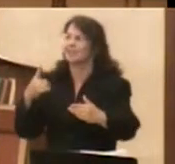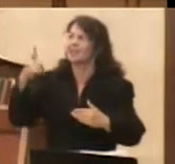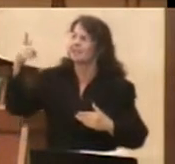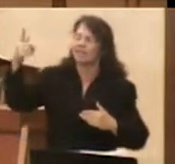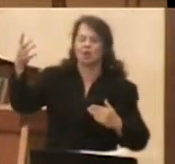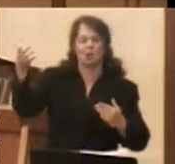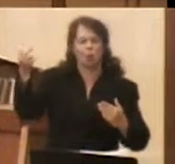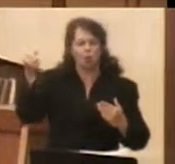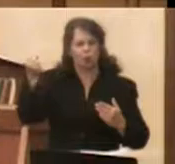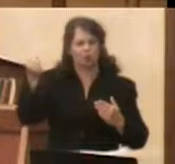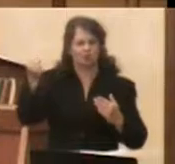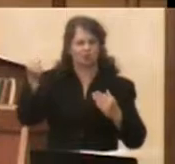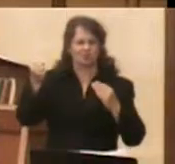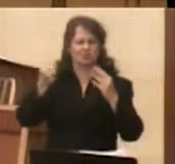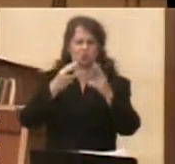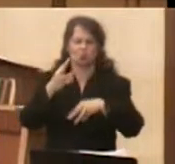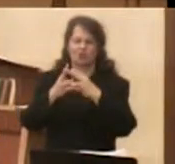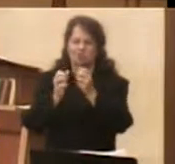world together.